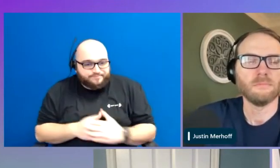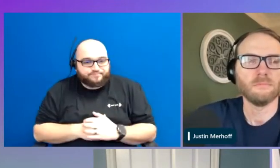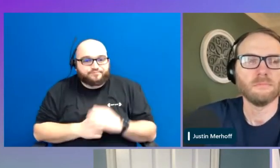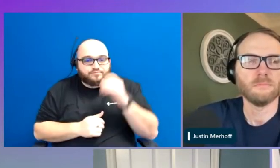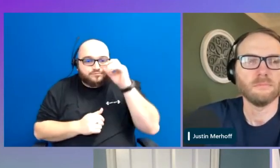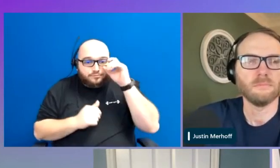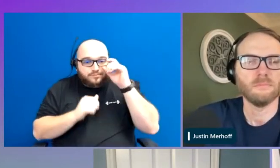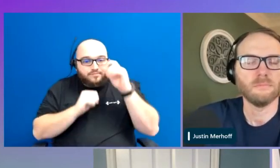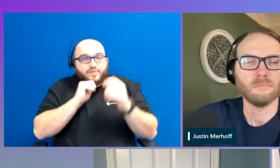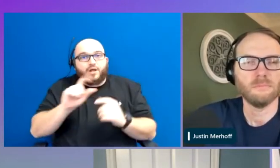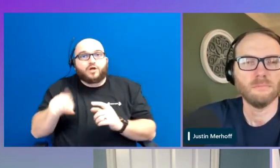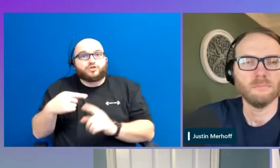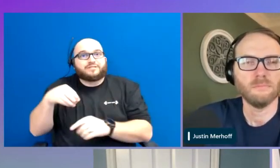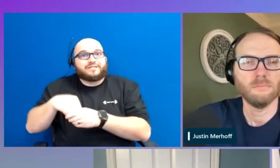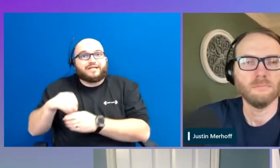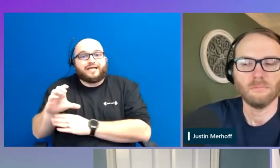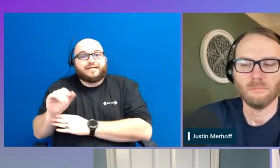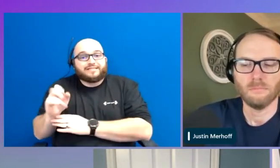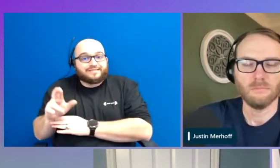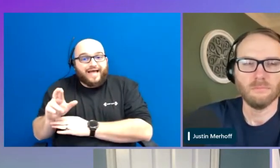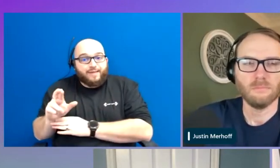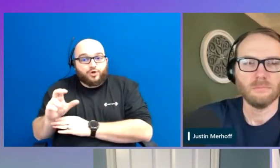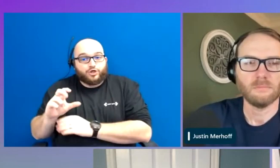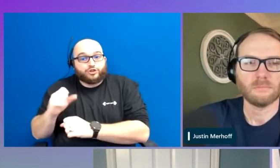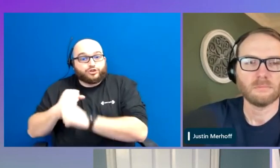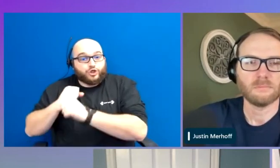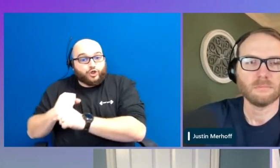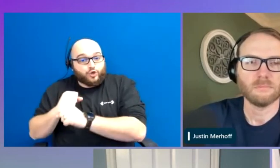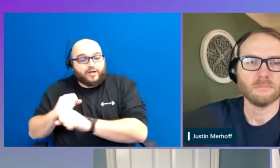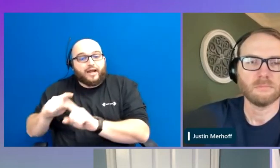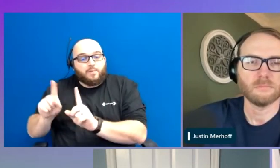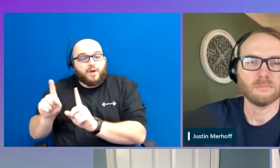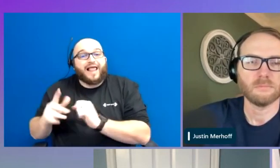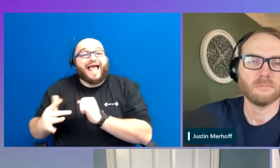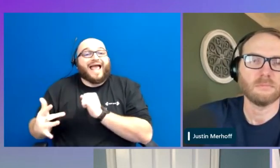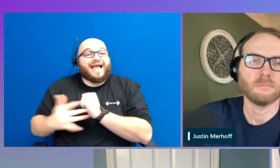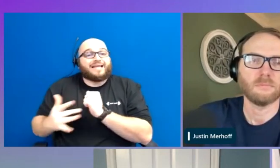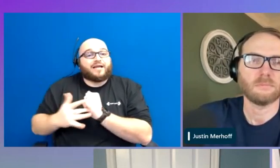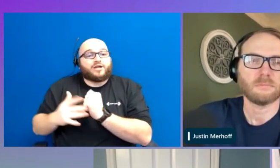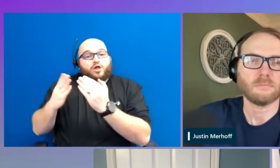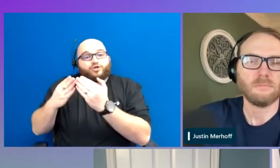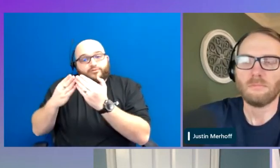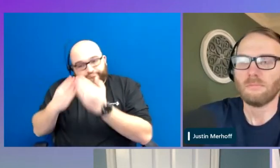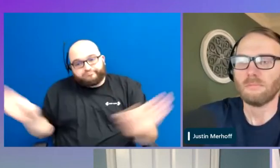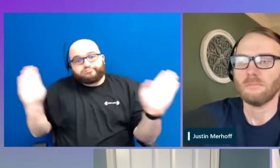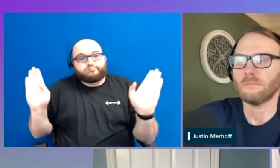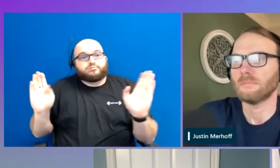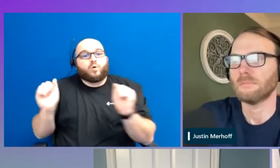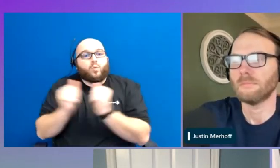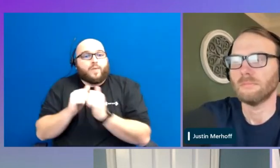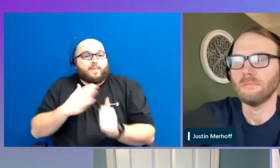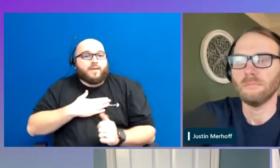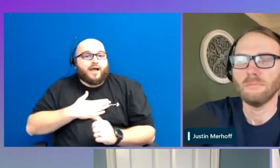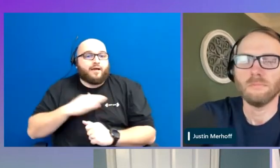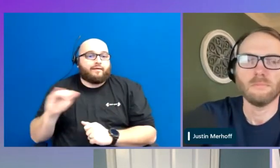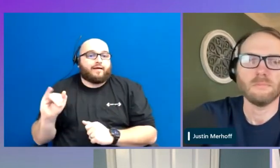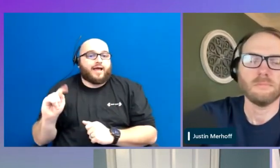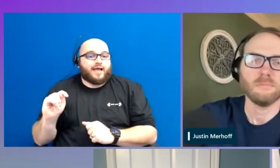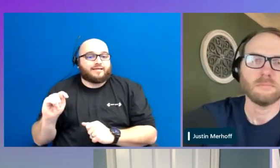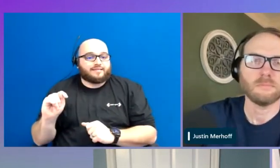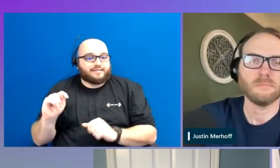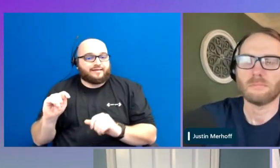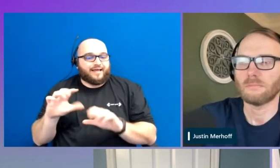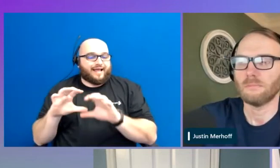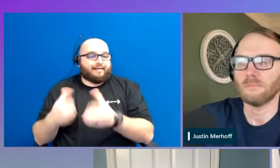not in cybersecurity only, but in technology and in the IT classes